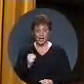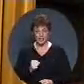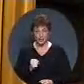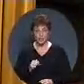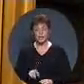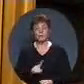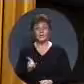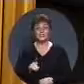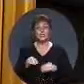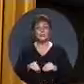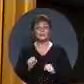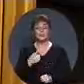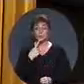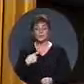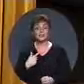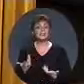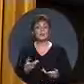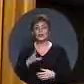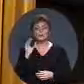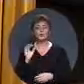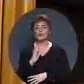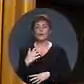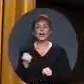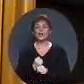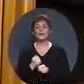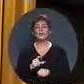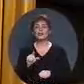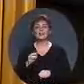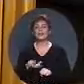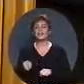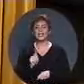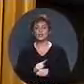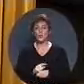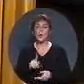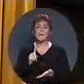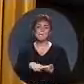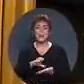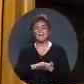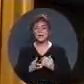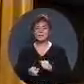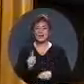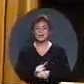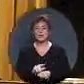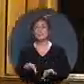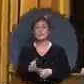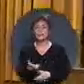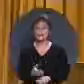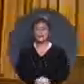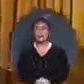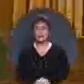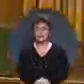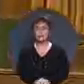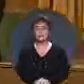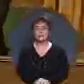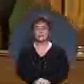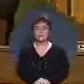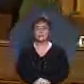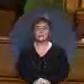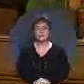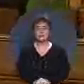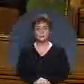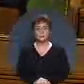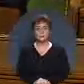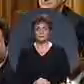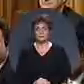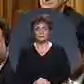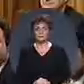his advisor a contract before hiring? Could he tell us what Mr. Forêt did for 24 days at $1,000 a day?